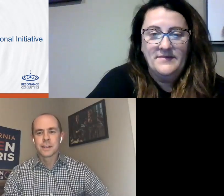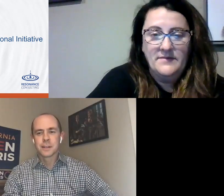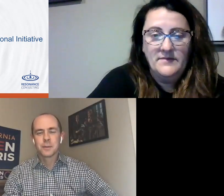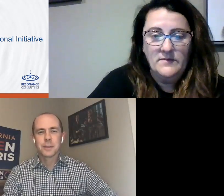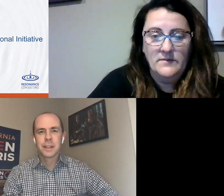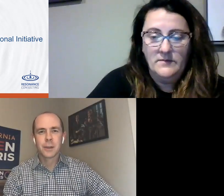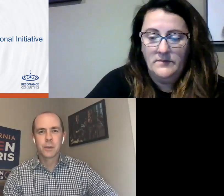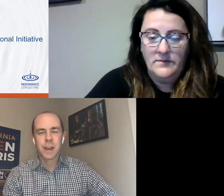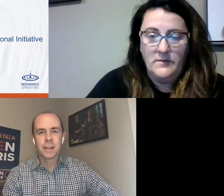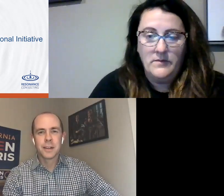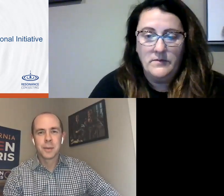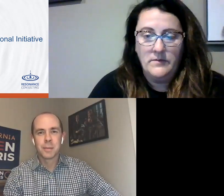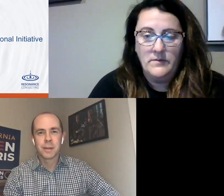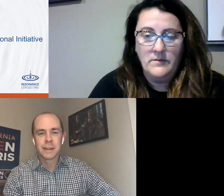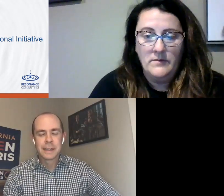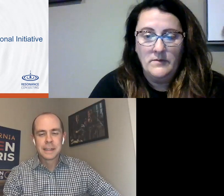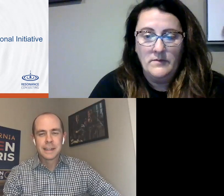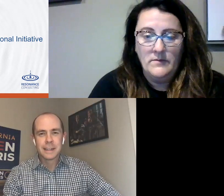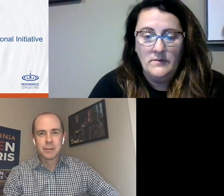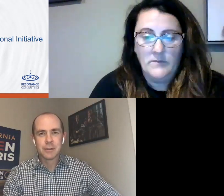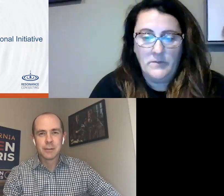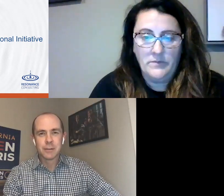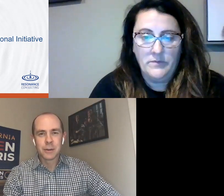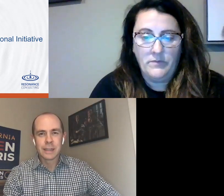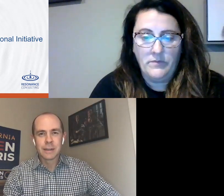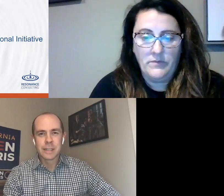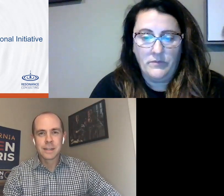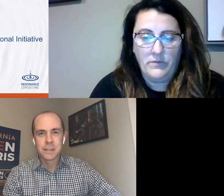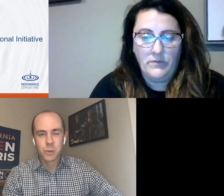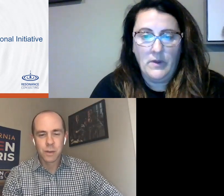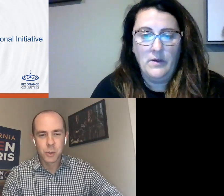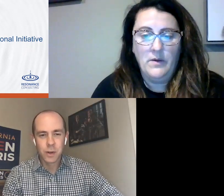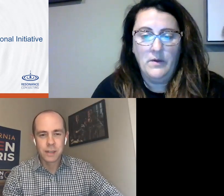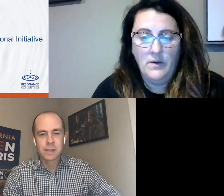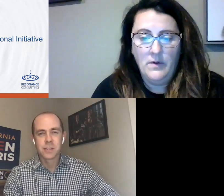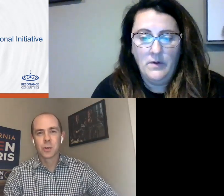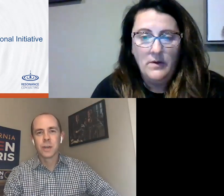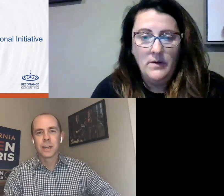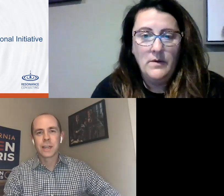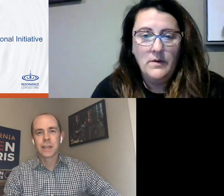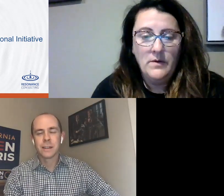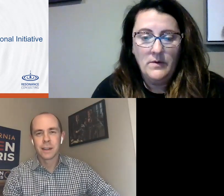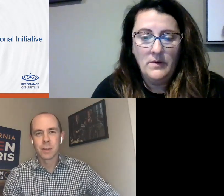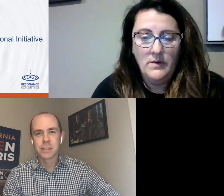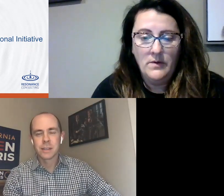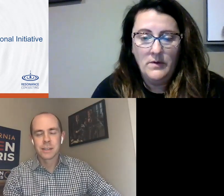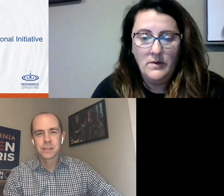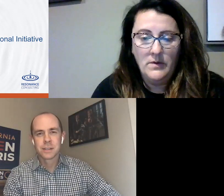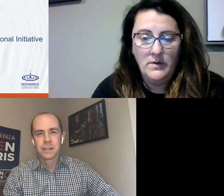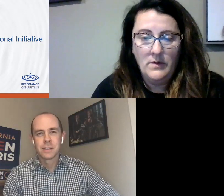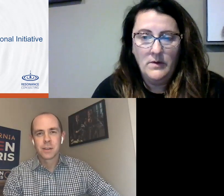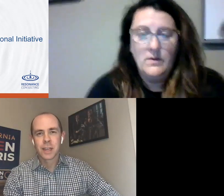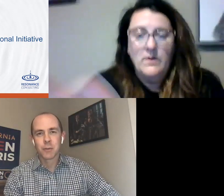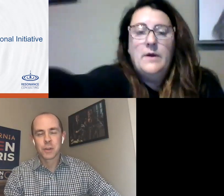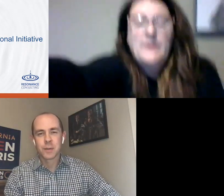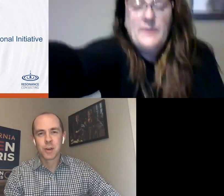All right. Well, I think we've got a number of our attendees who have joined us. And so again, I'm Rusty